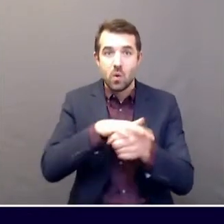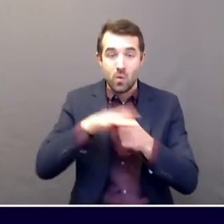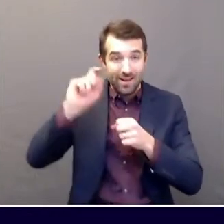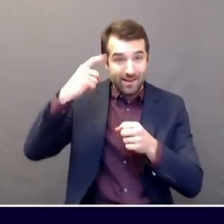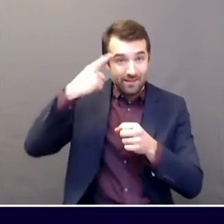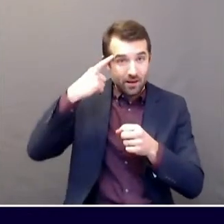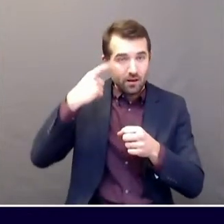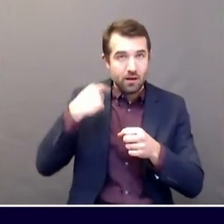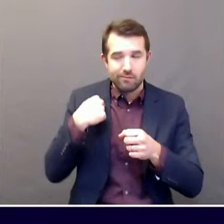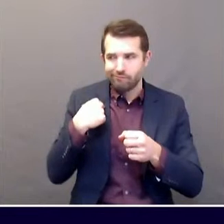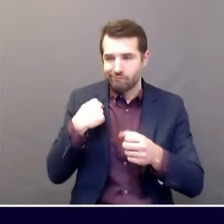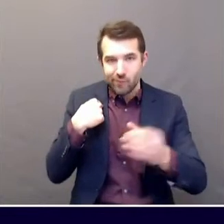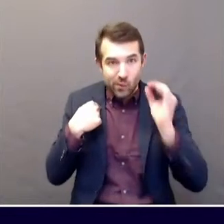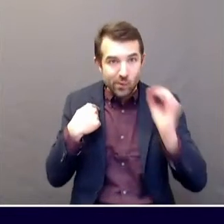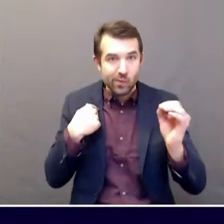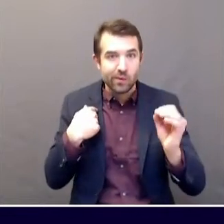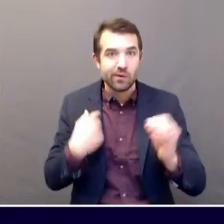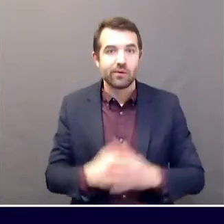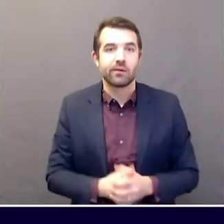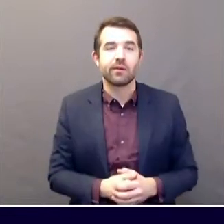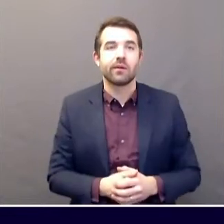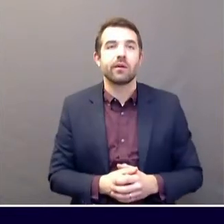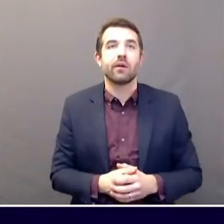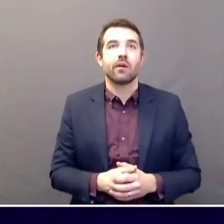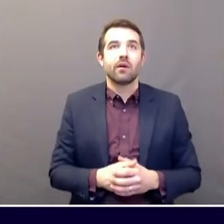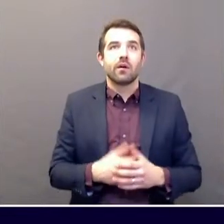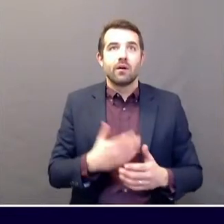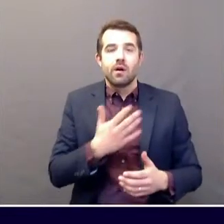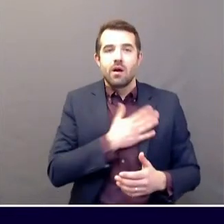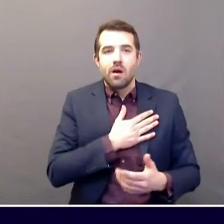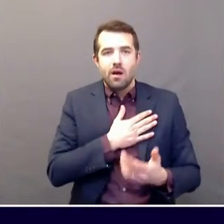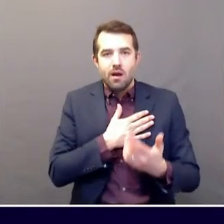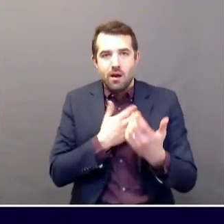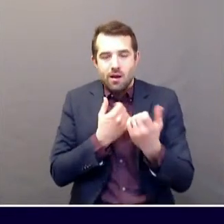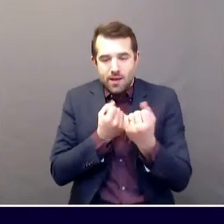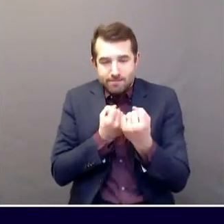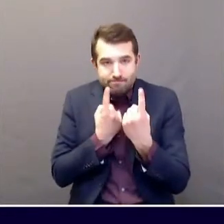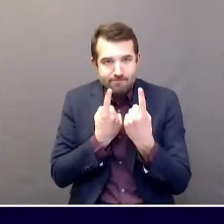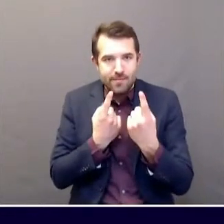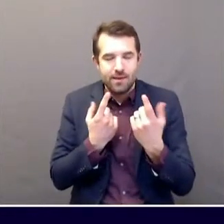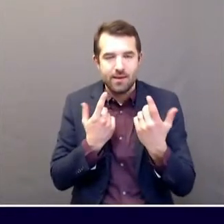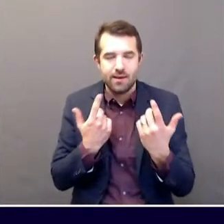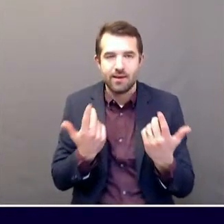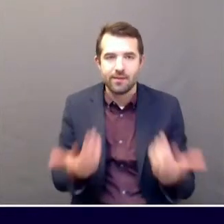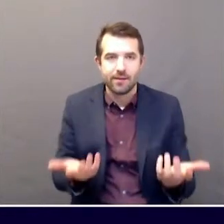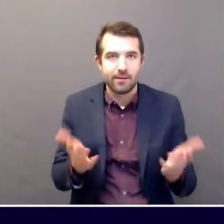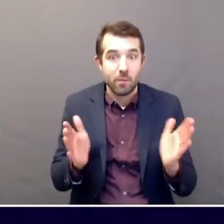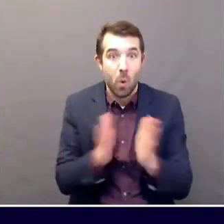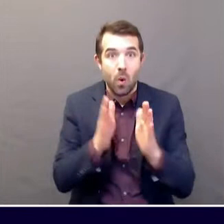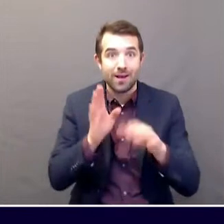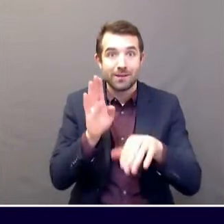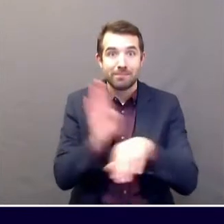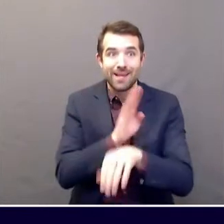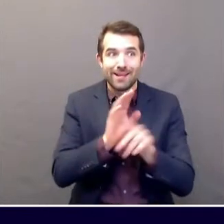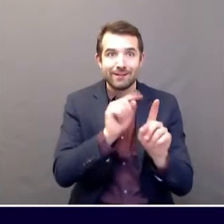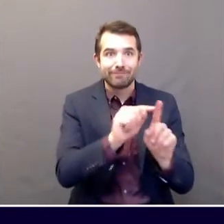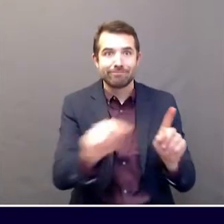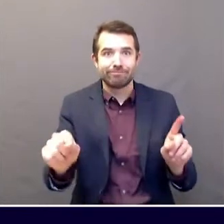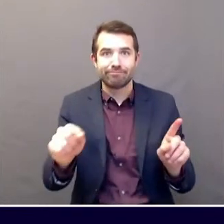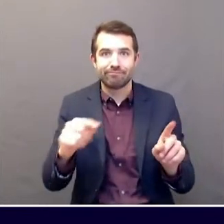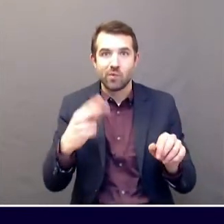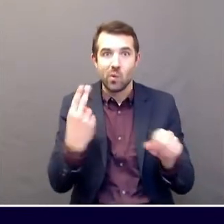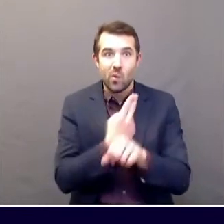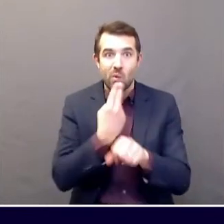businesses who use that money, the generosity of the federal government, use that money to keep people on